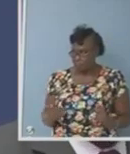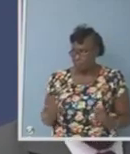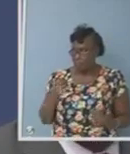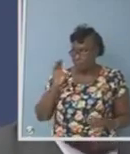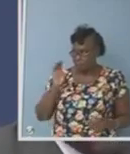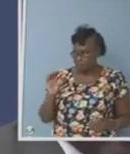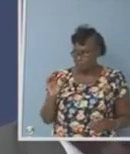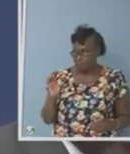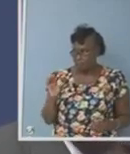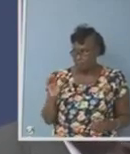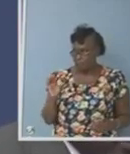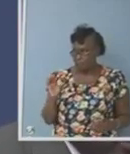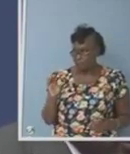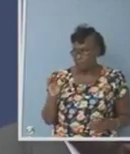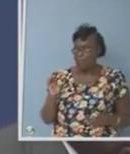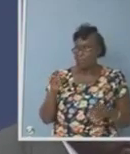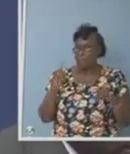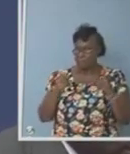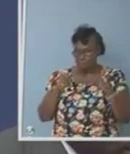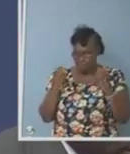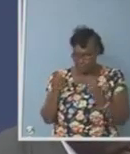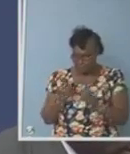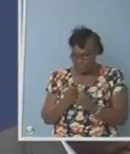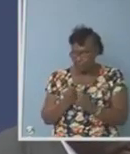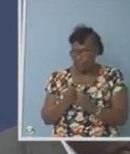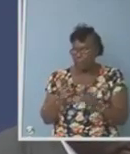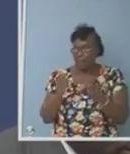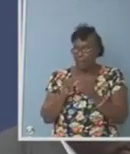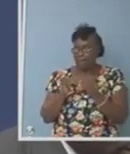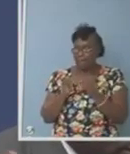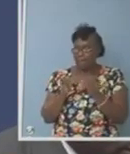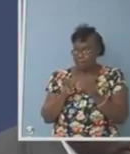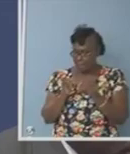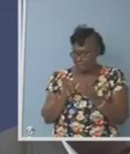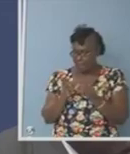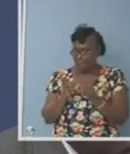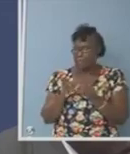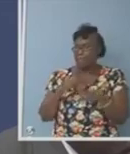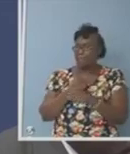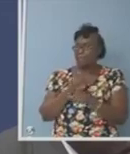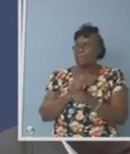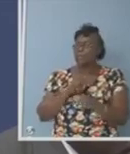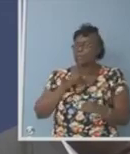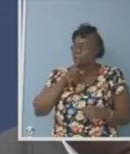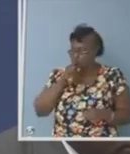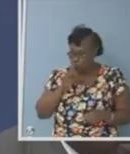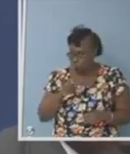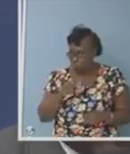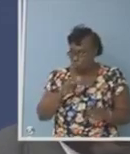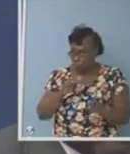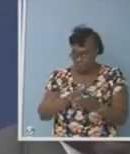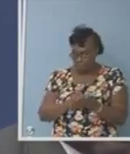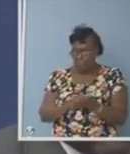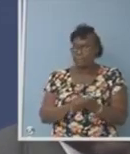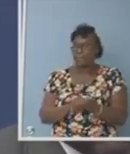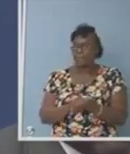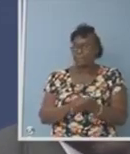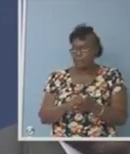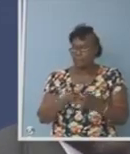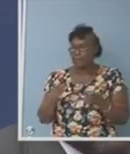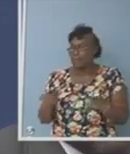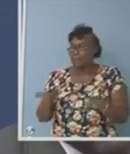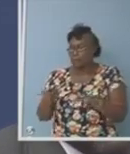COVID response team task force will be meeting for us to ensure that we deal with all those gaps that